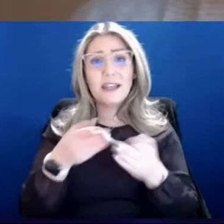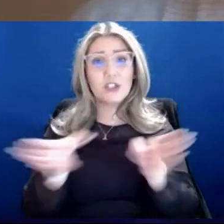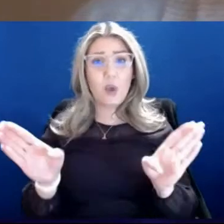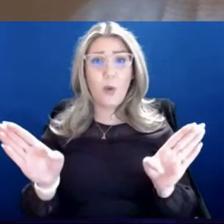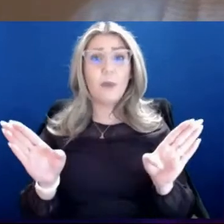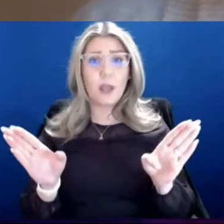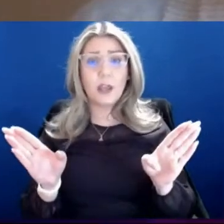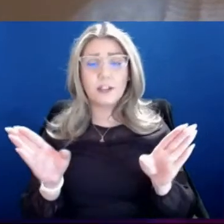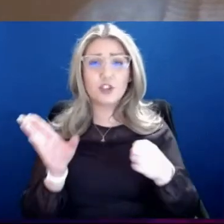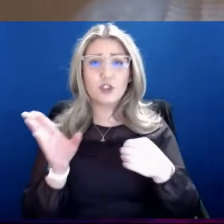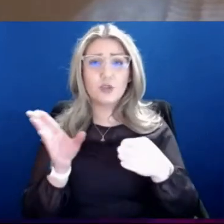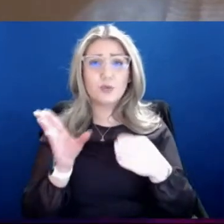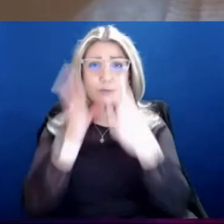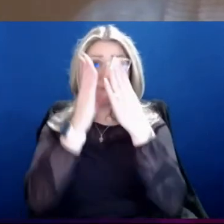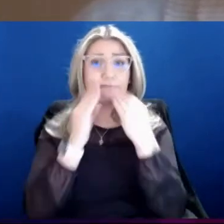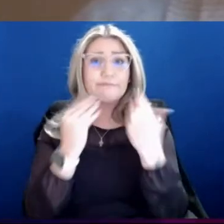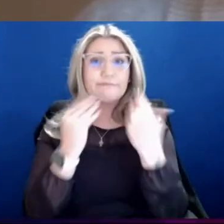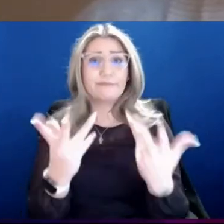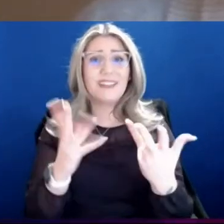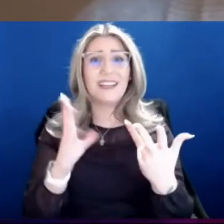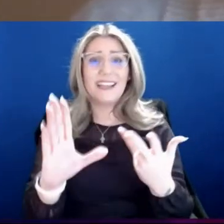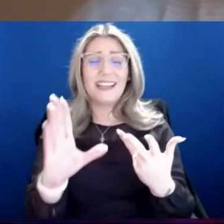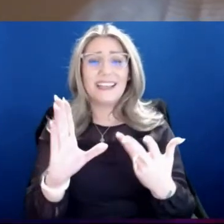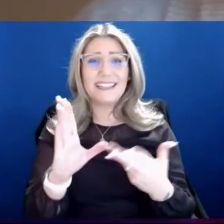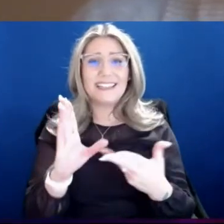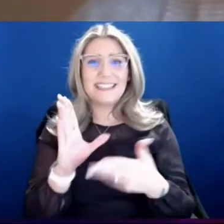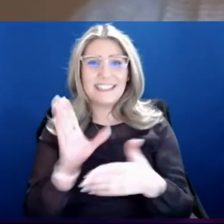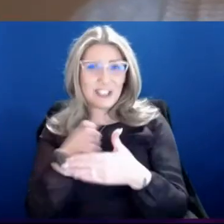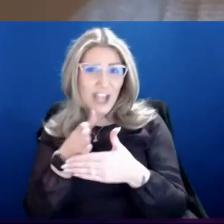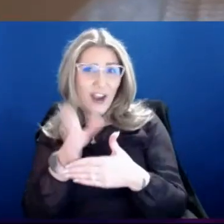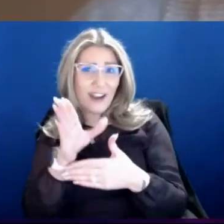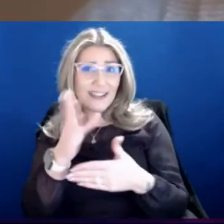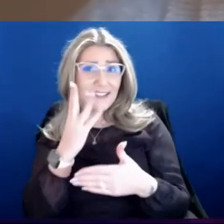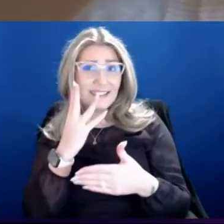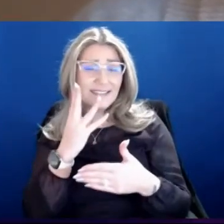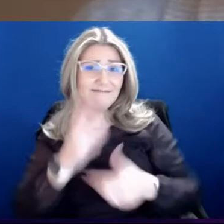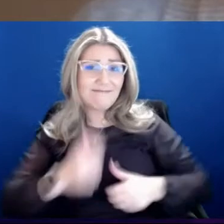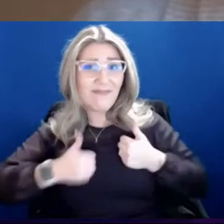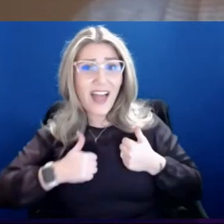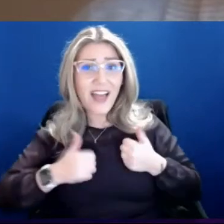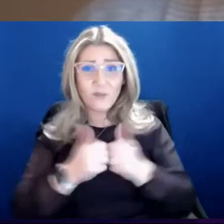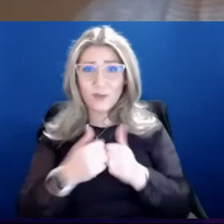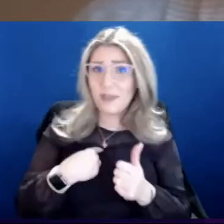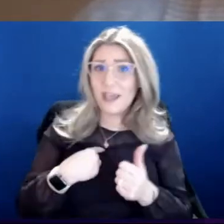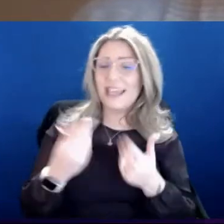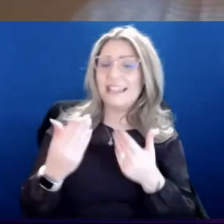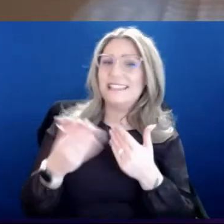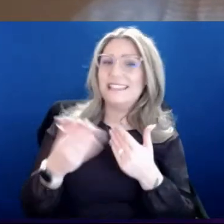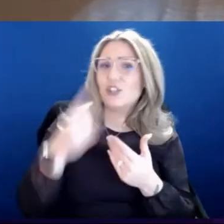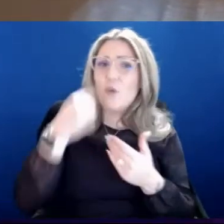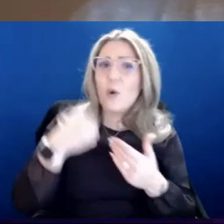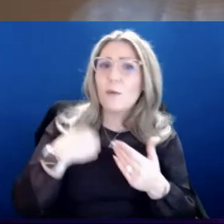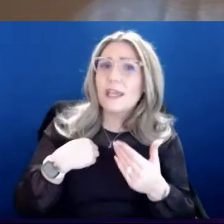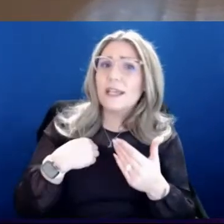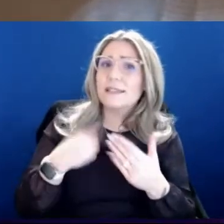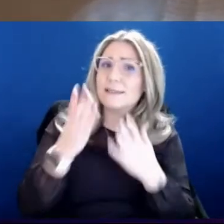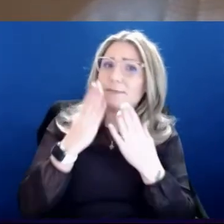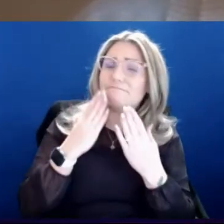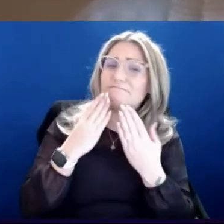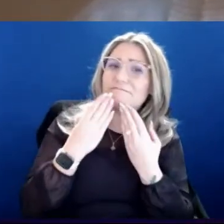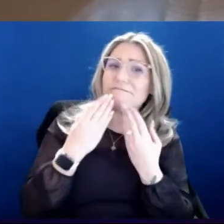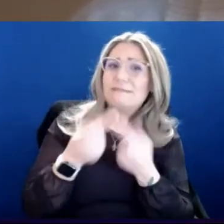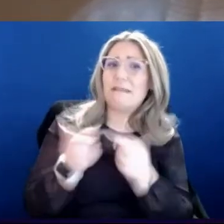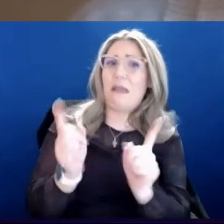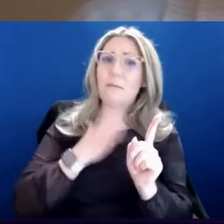to sharing himself with me, which makes it very easy for me to share myself. And I'm an open book